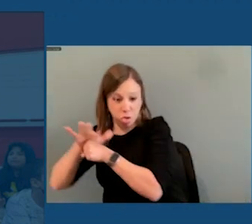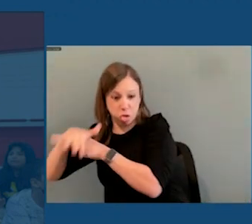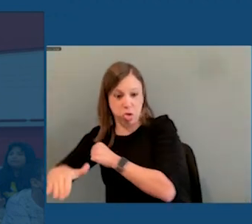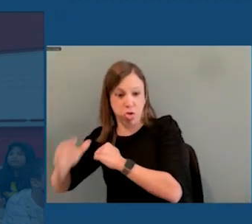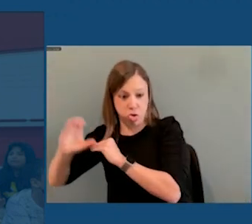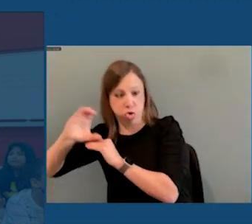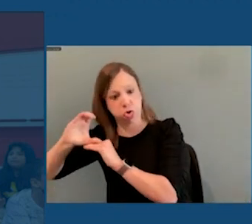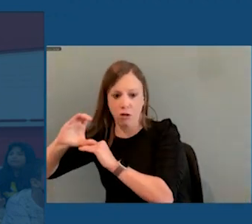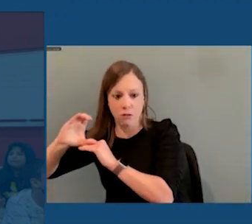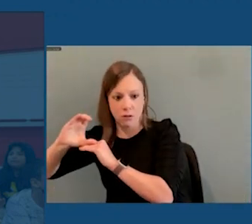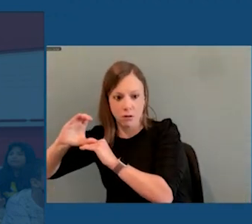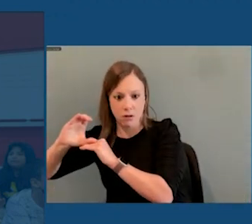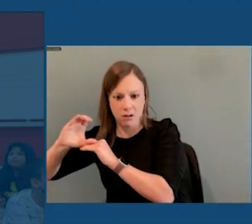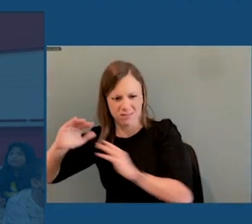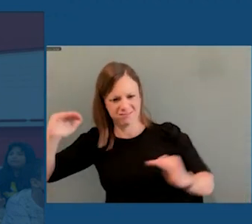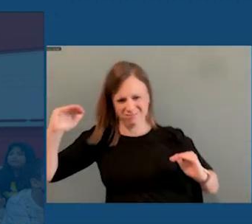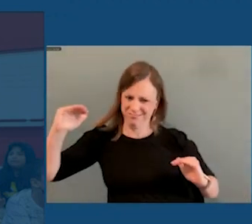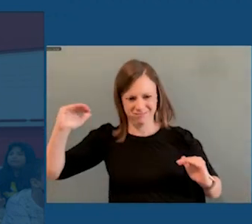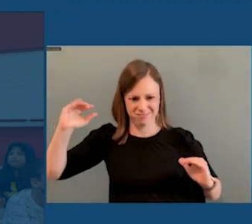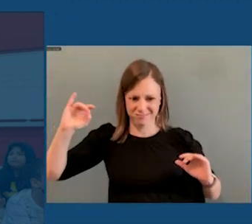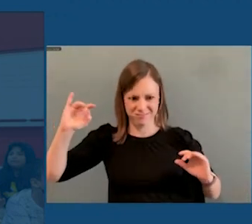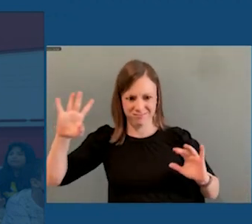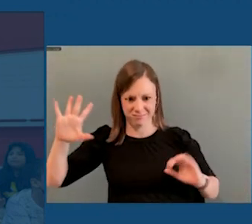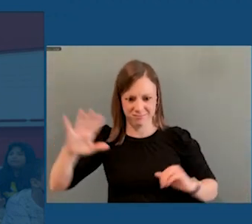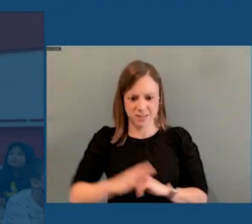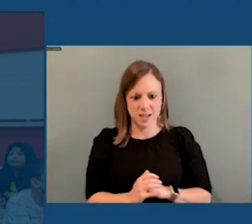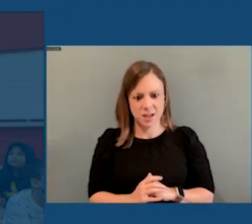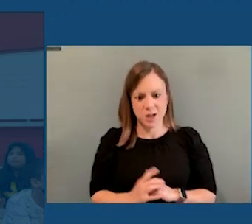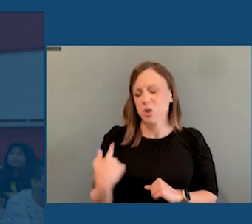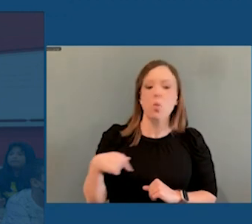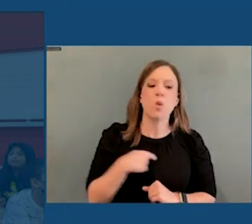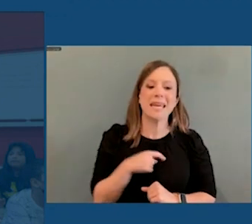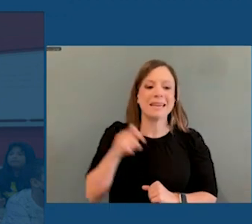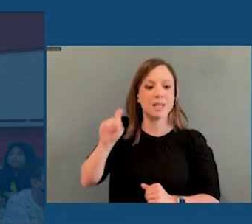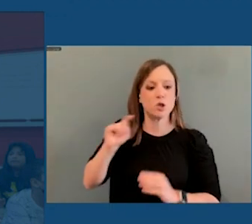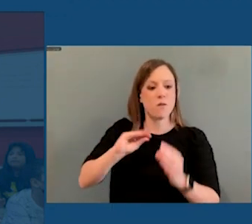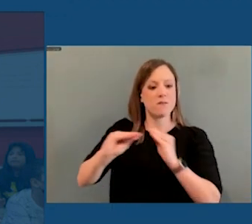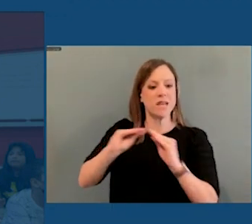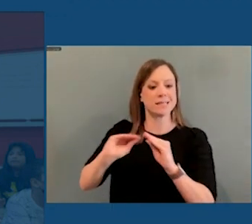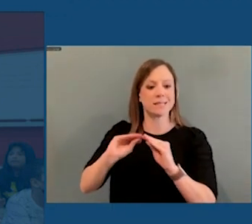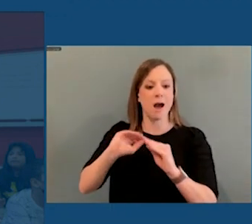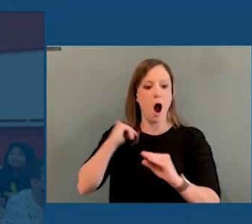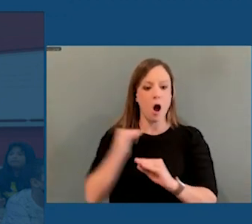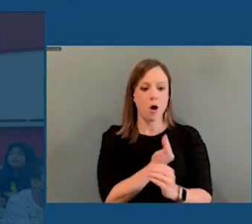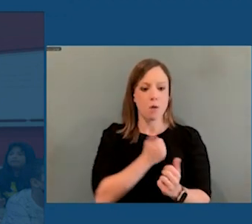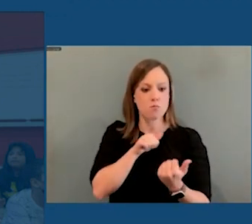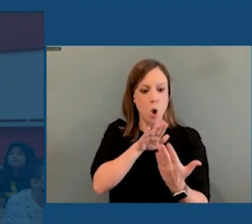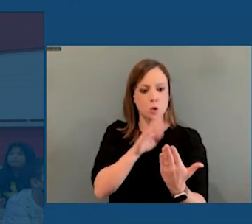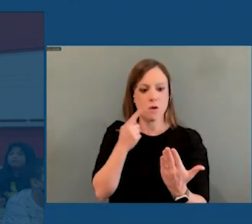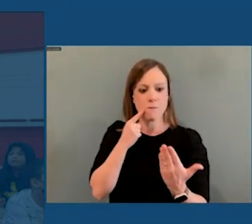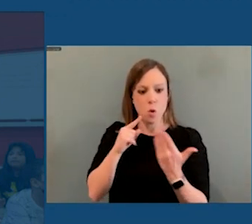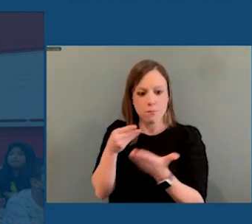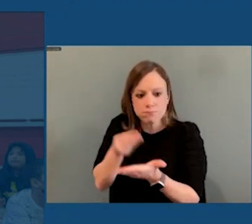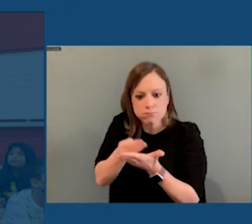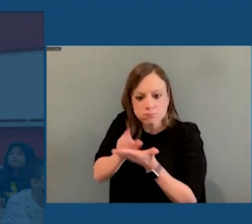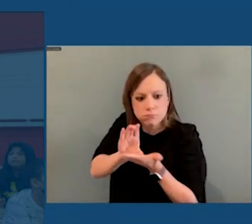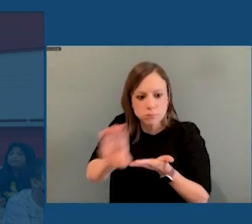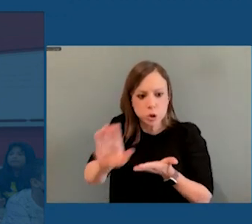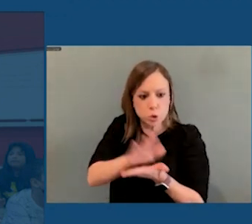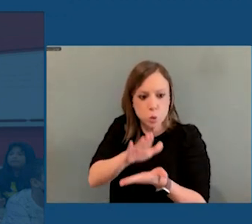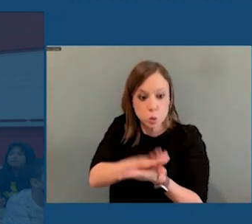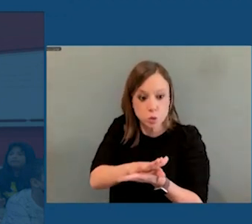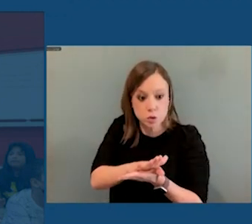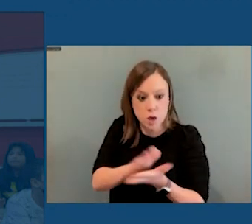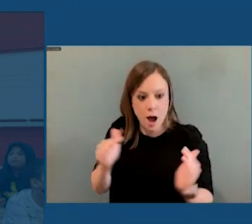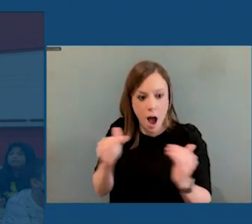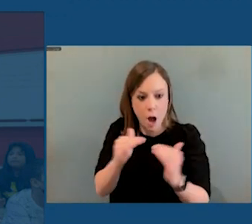on and to begin to fix the way we fund schools, to make sure they're equitable, fair, and are doing the